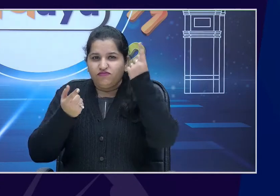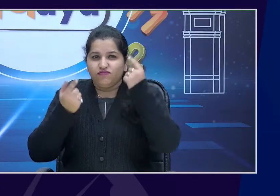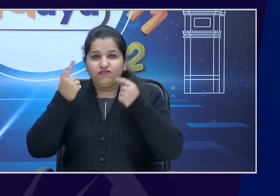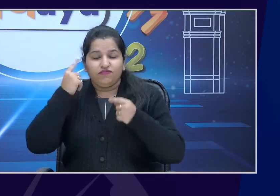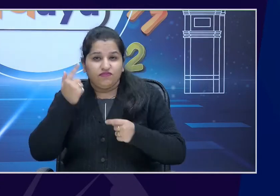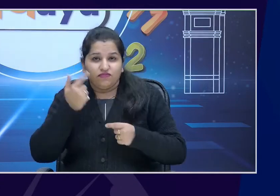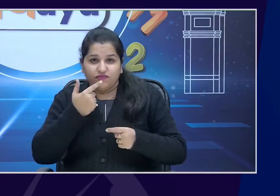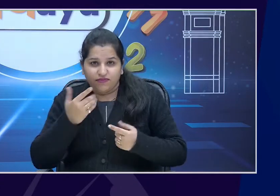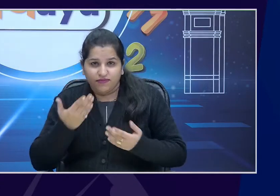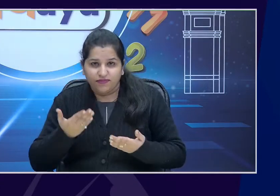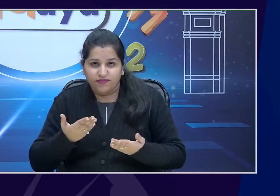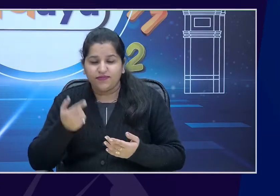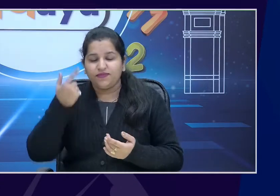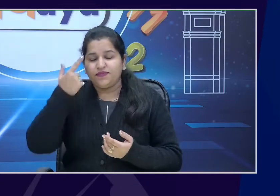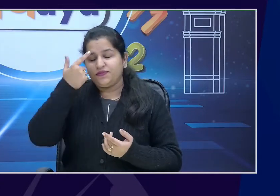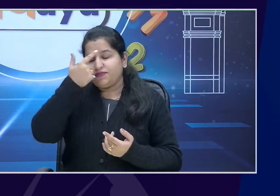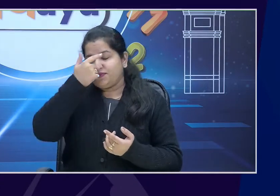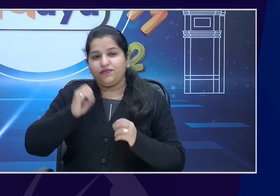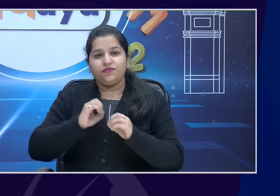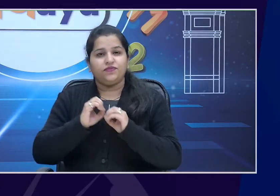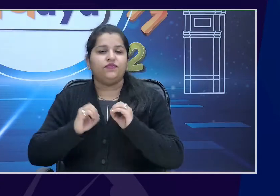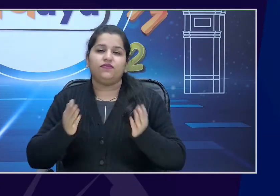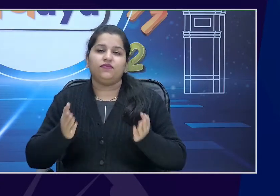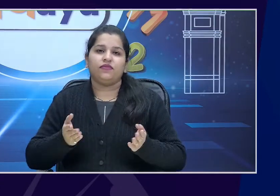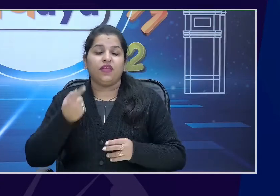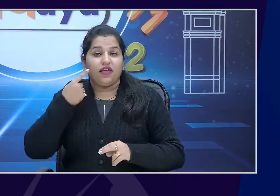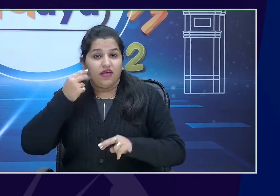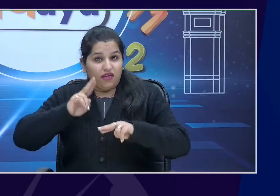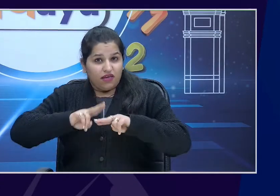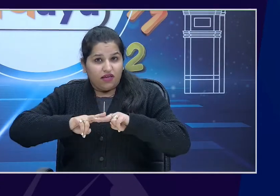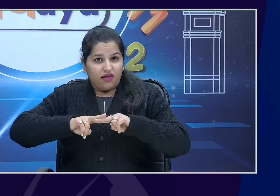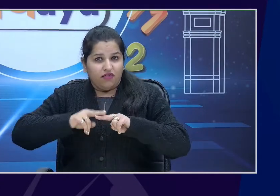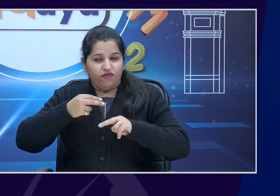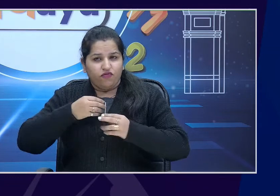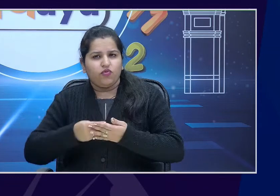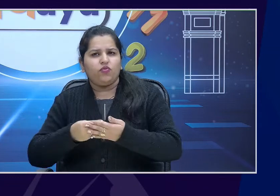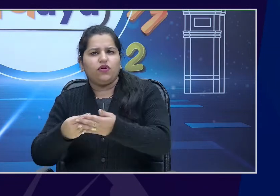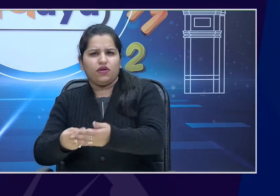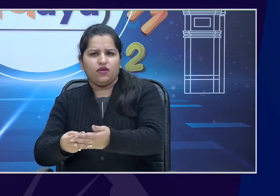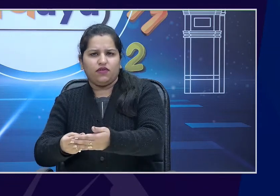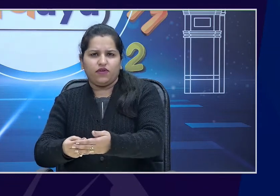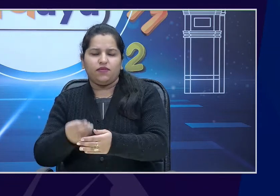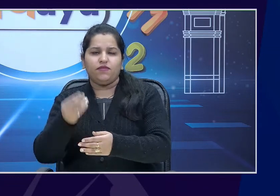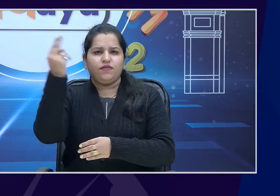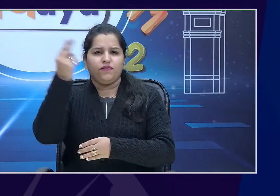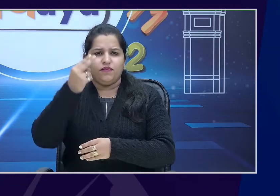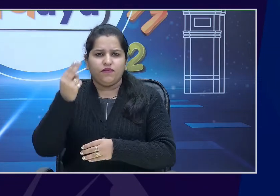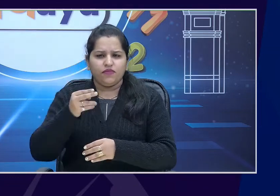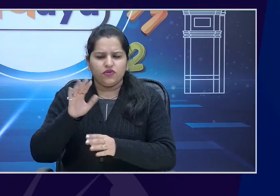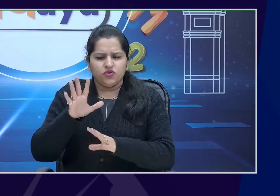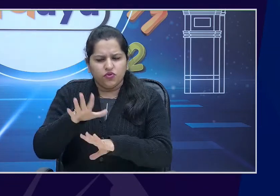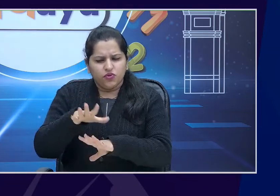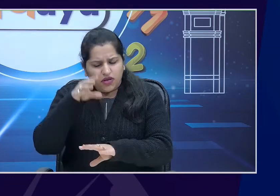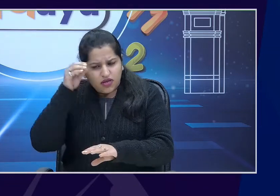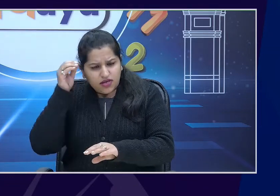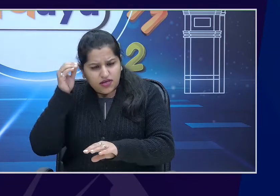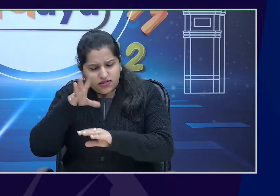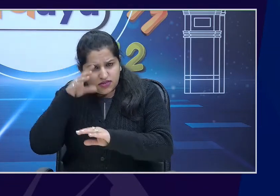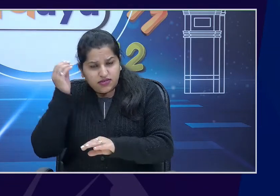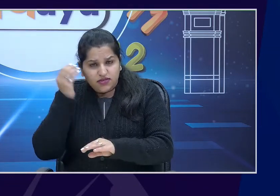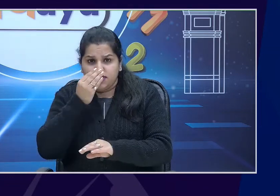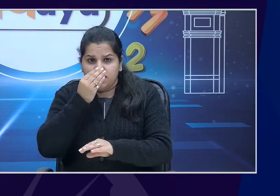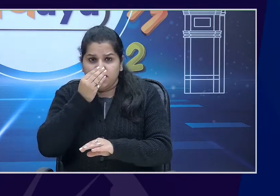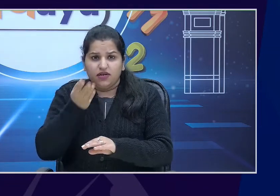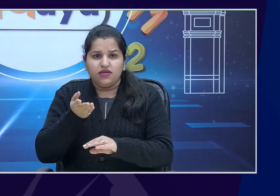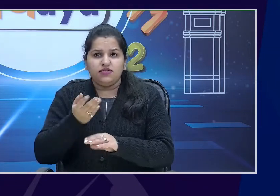to communicate even in words. But if you give them pictures, they will be able to. So you can they can